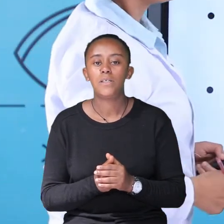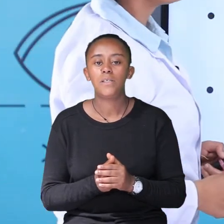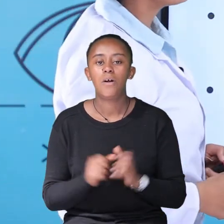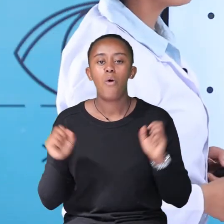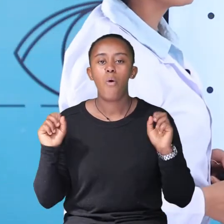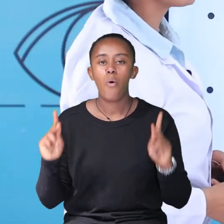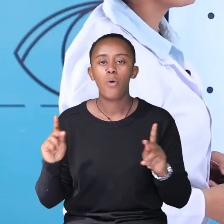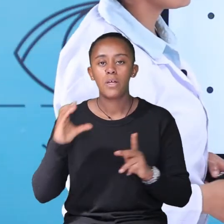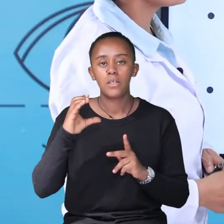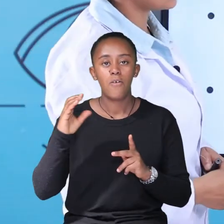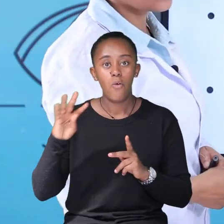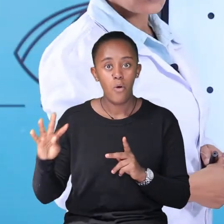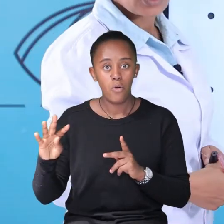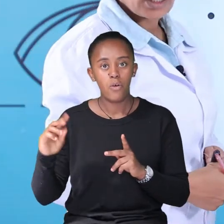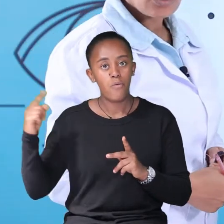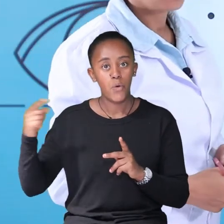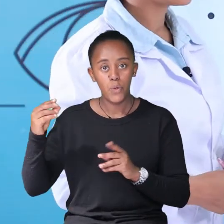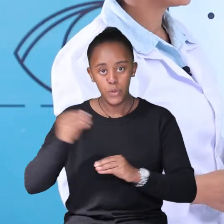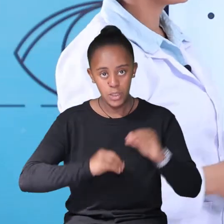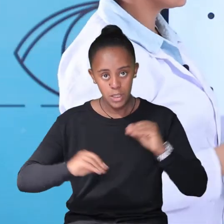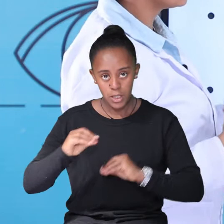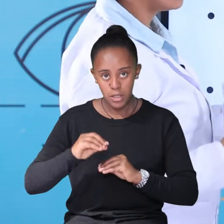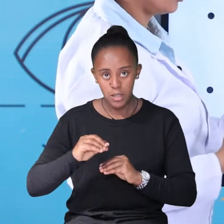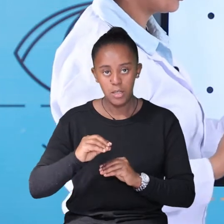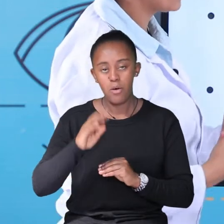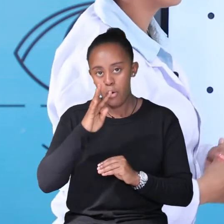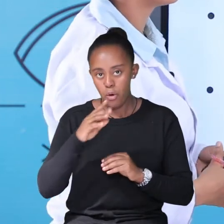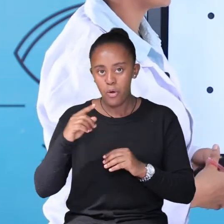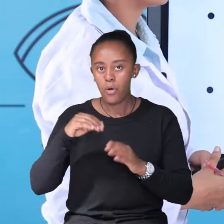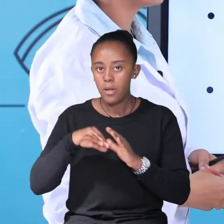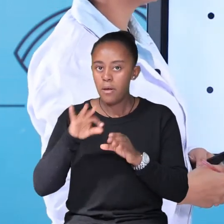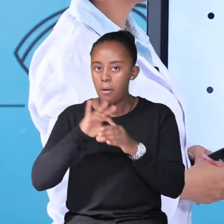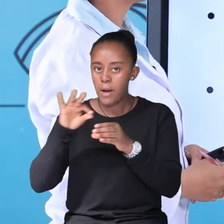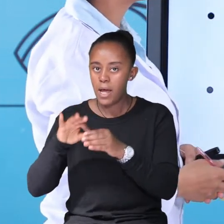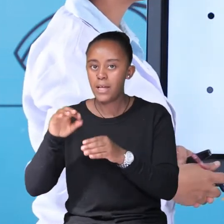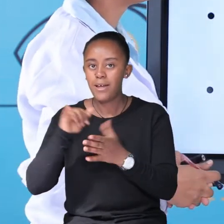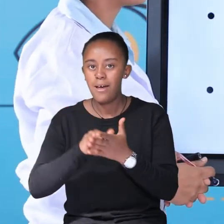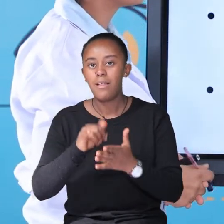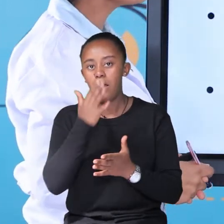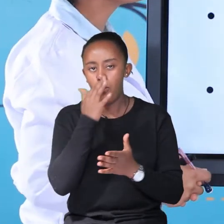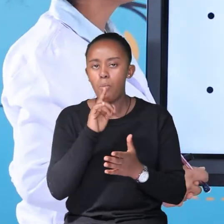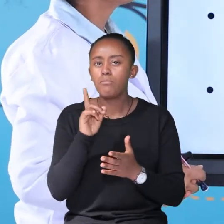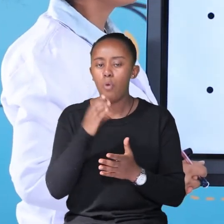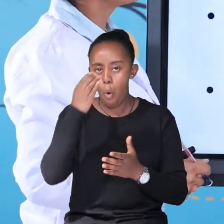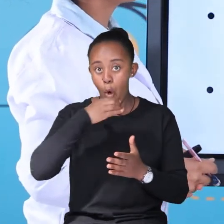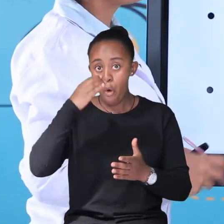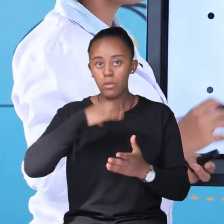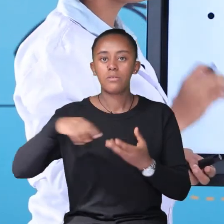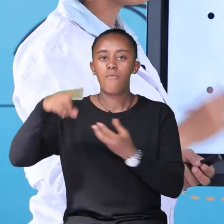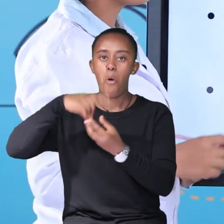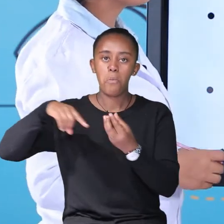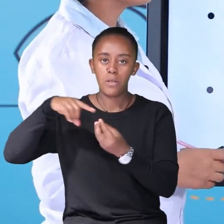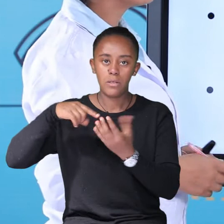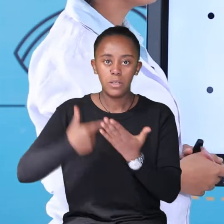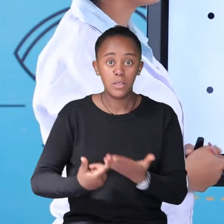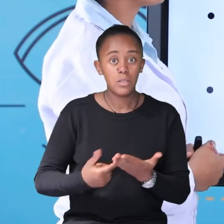Okay, C4 photosynthesis, as we said, occur in plants that adapt in hot environment. And what is